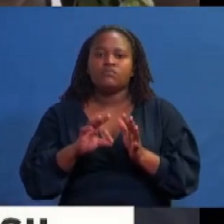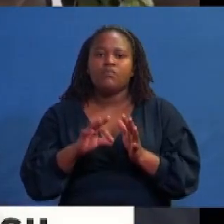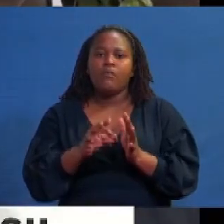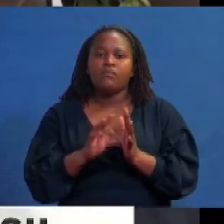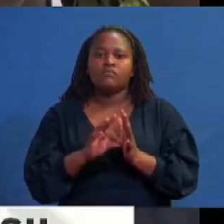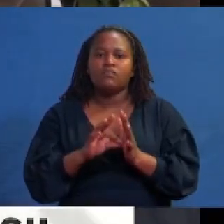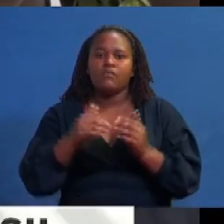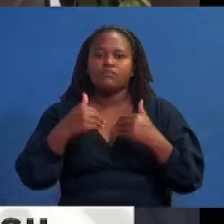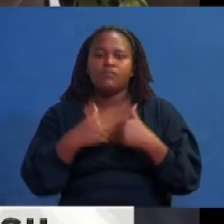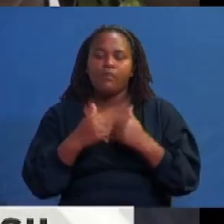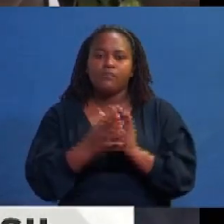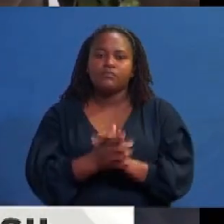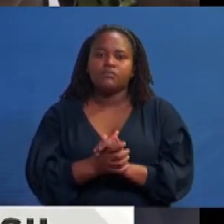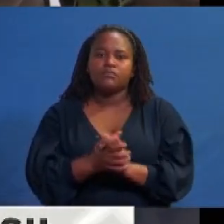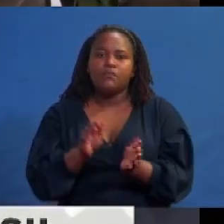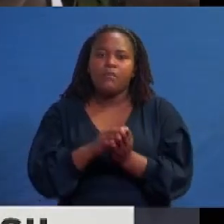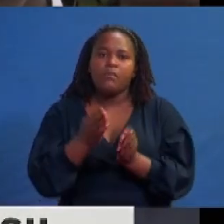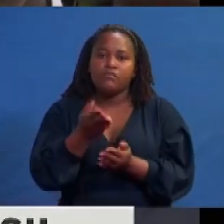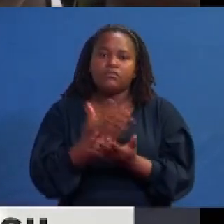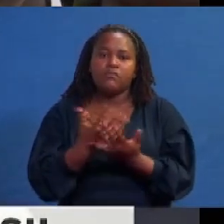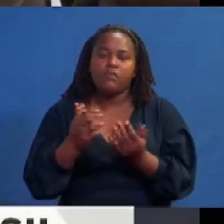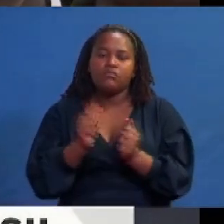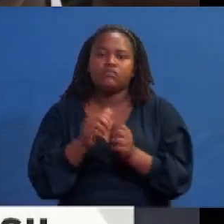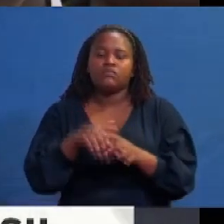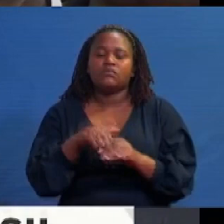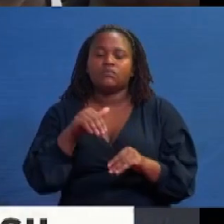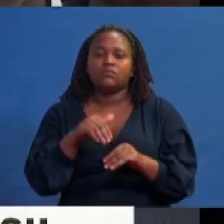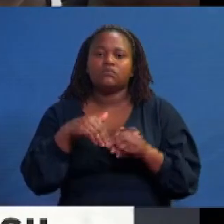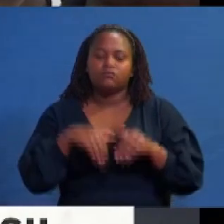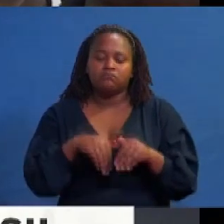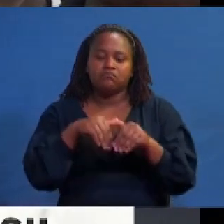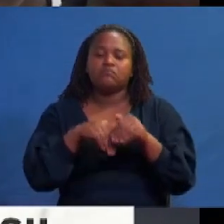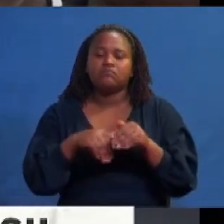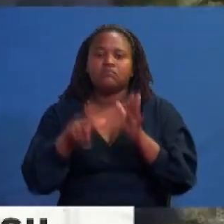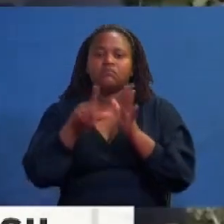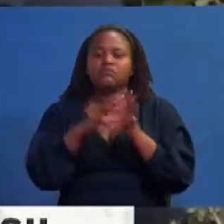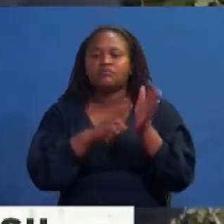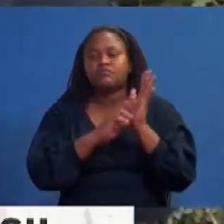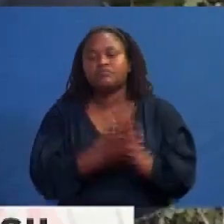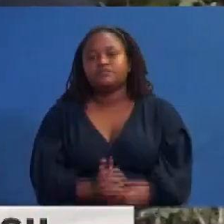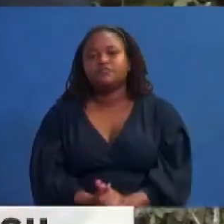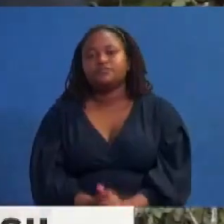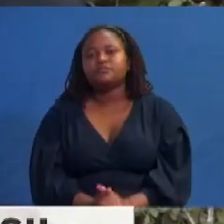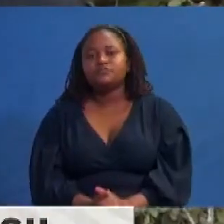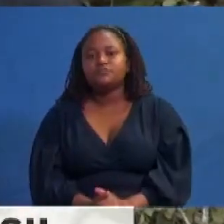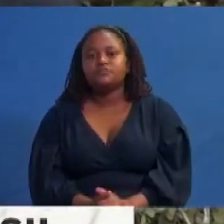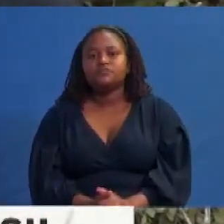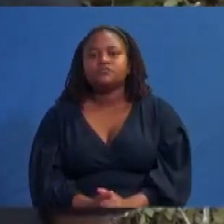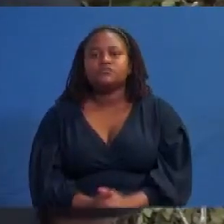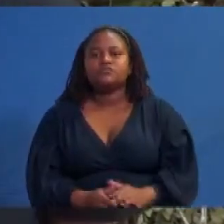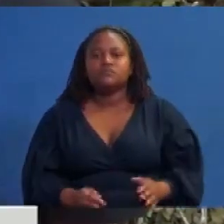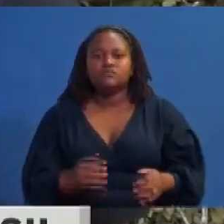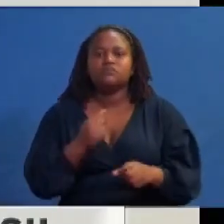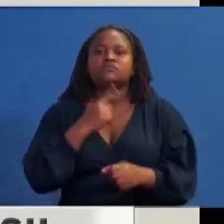they have put up those facilities without following the legal requirements. Orina vowed to work closely with